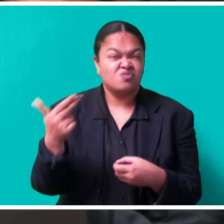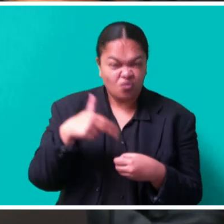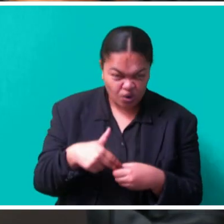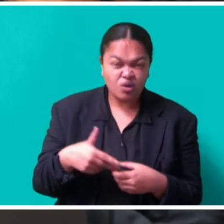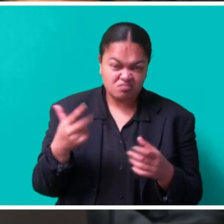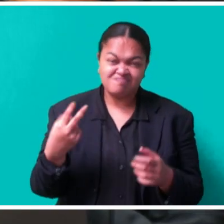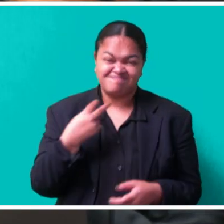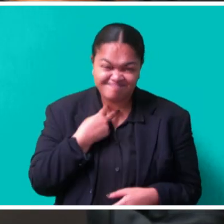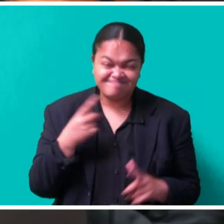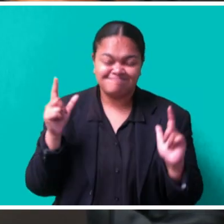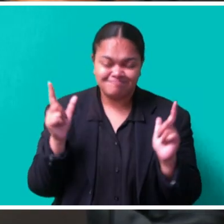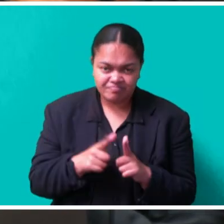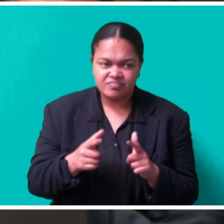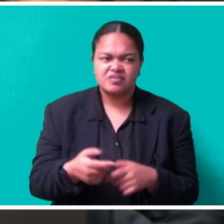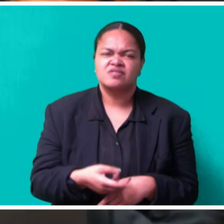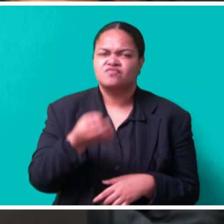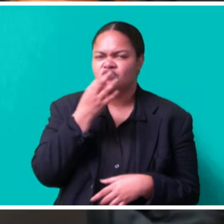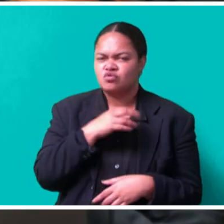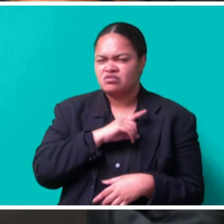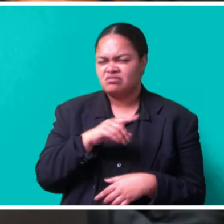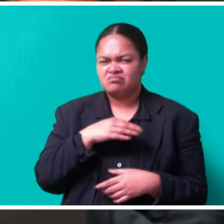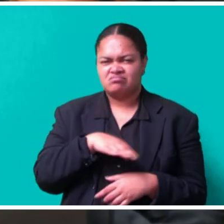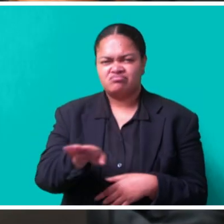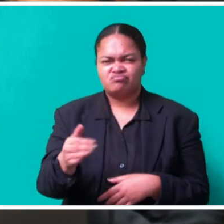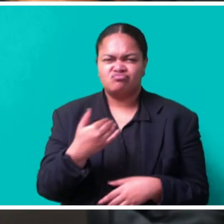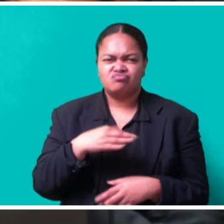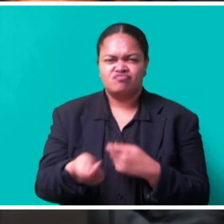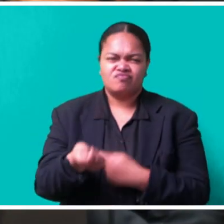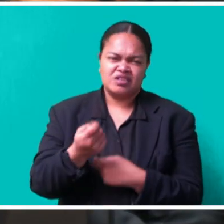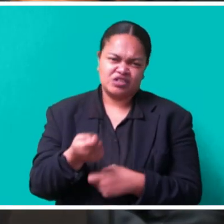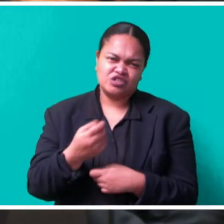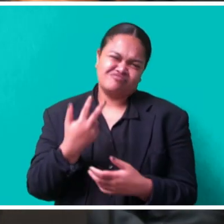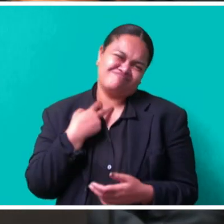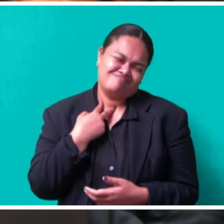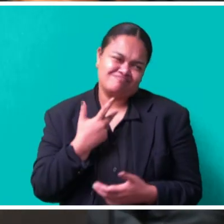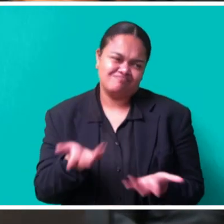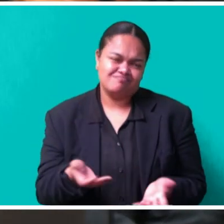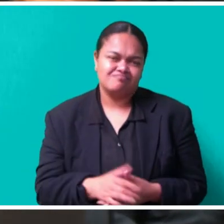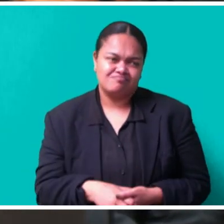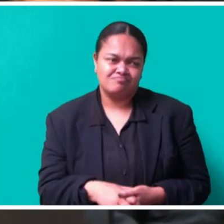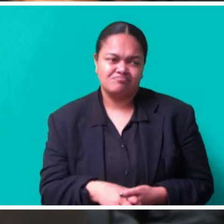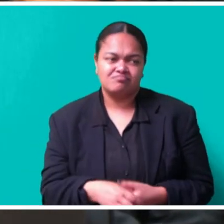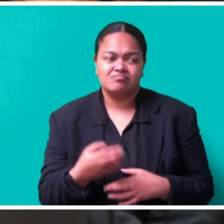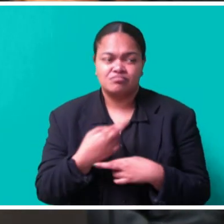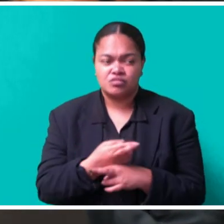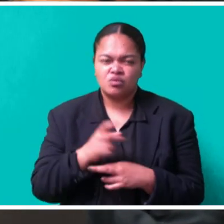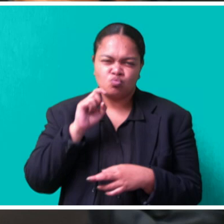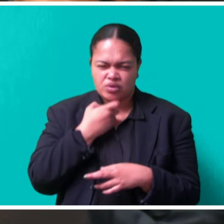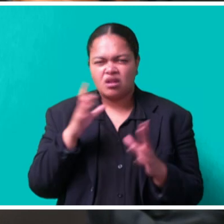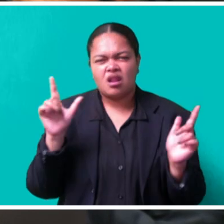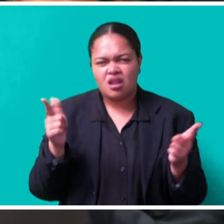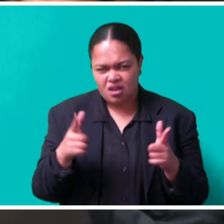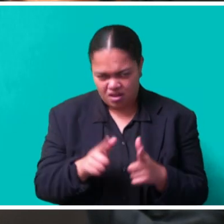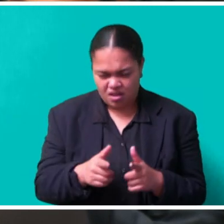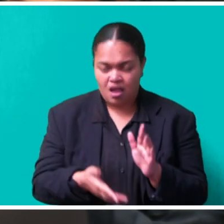few fishing trips and maritime travel; industry and businesses through production slowdown and higher